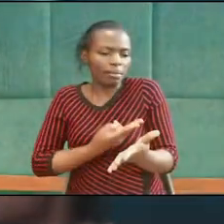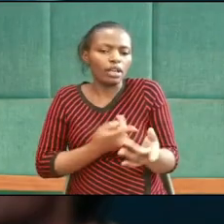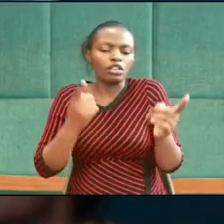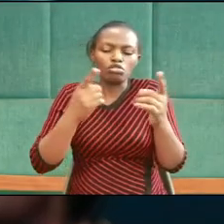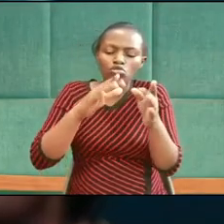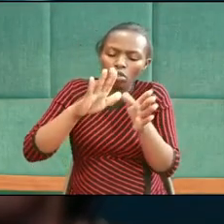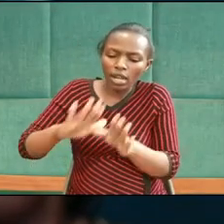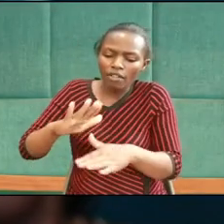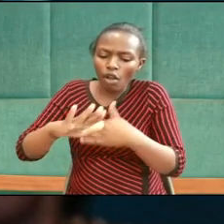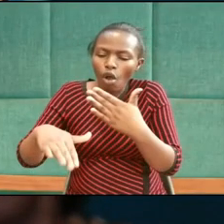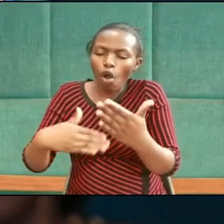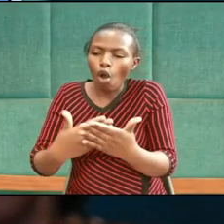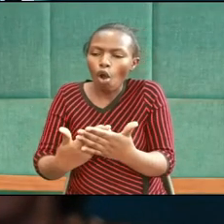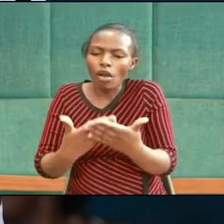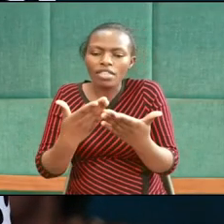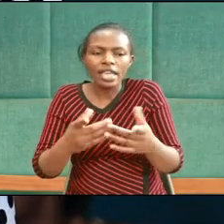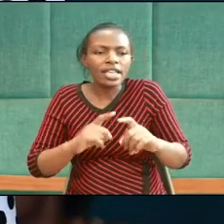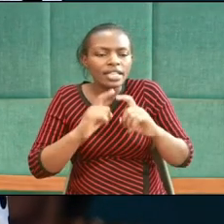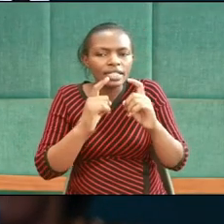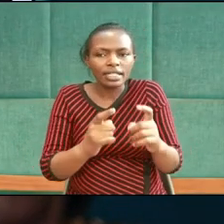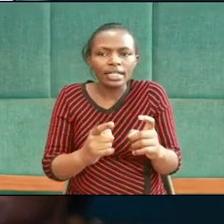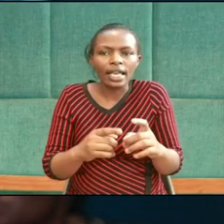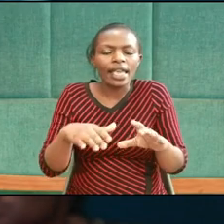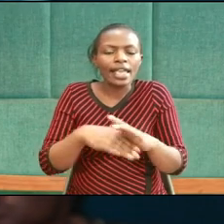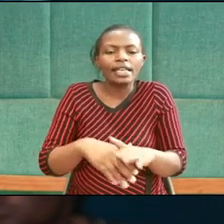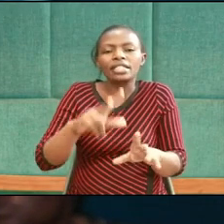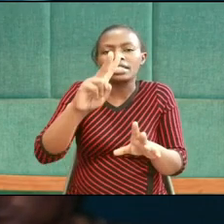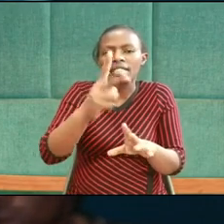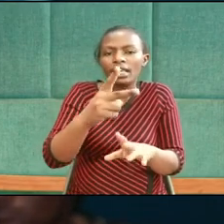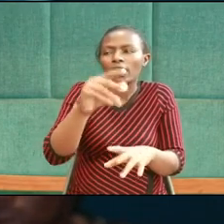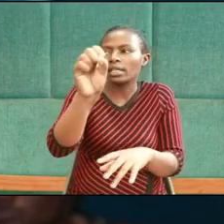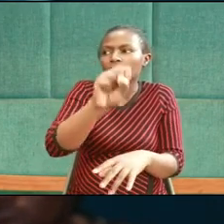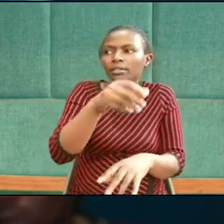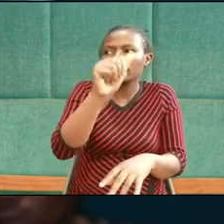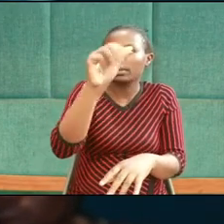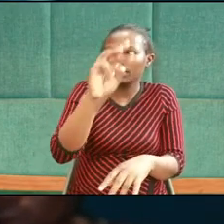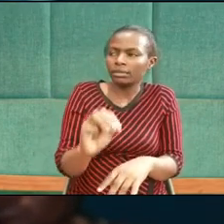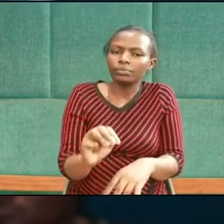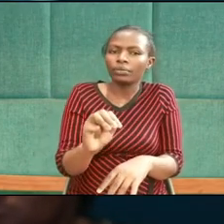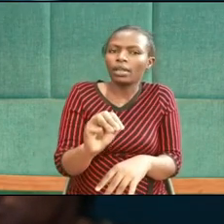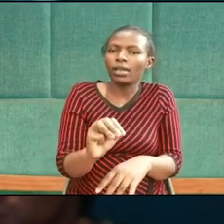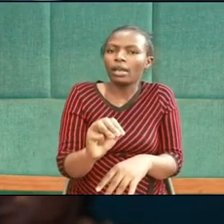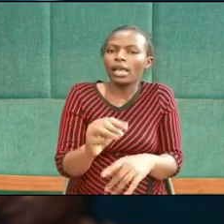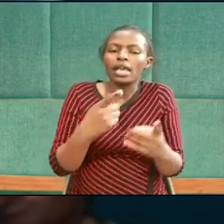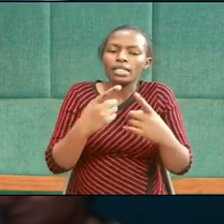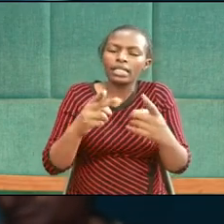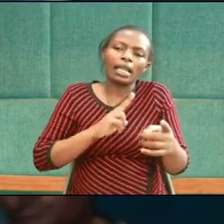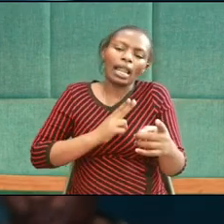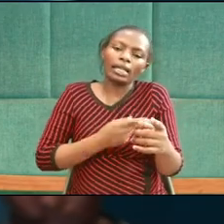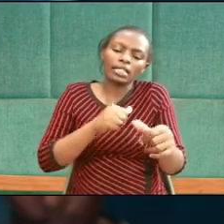of sin. And so 2 Samuel tells us of the story of